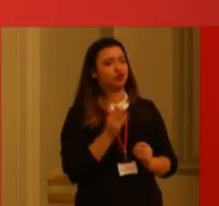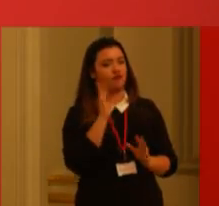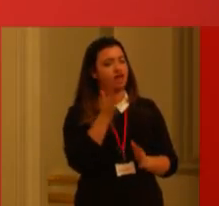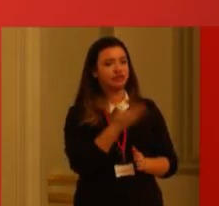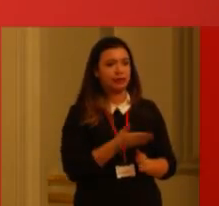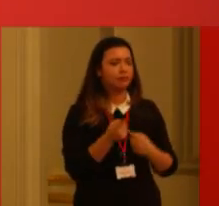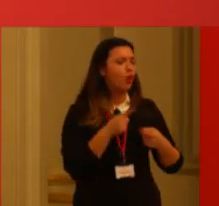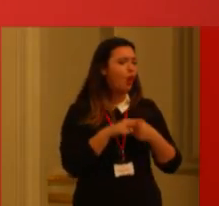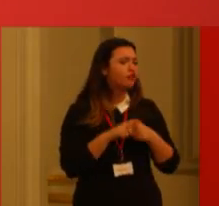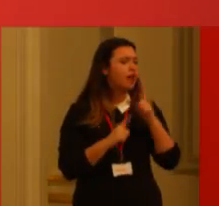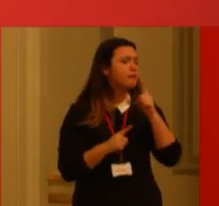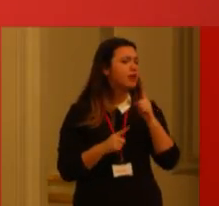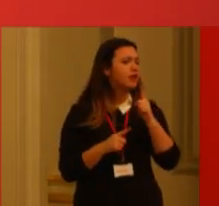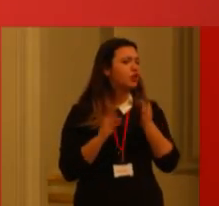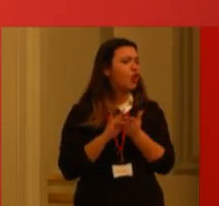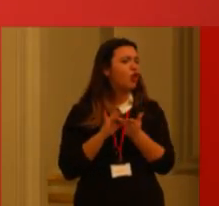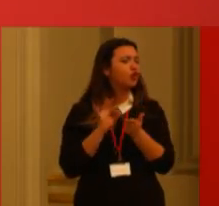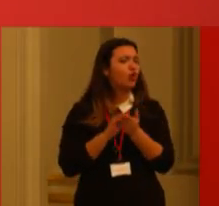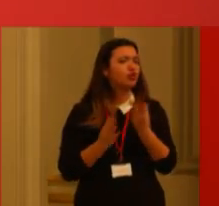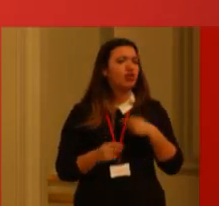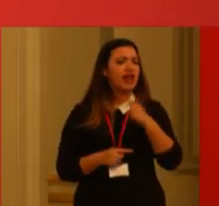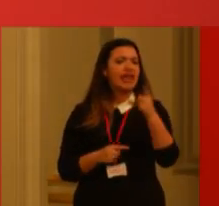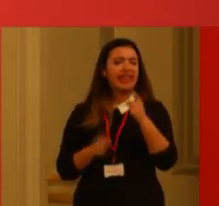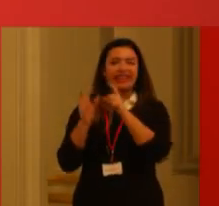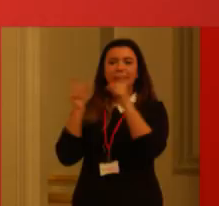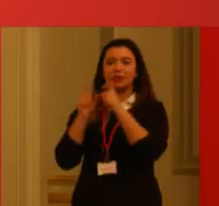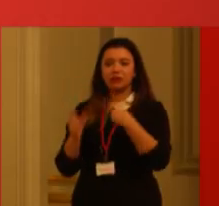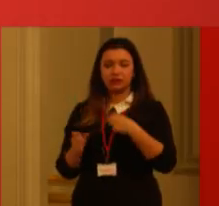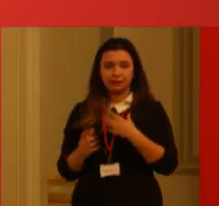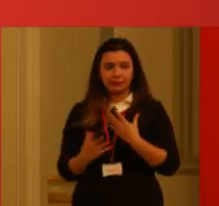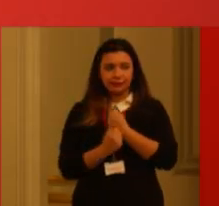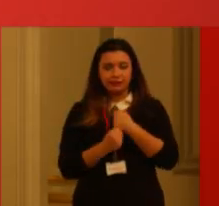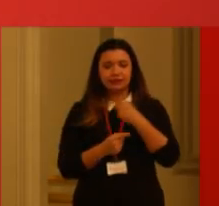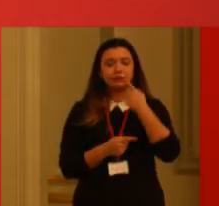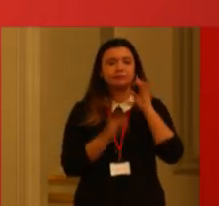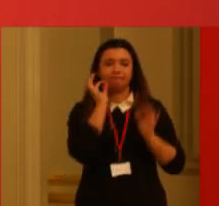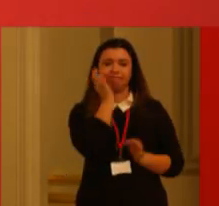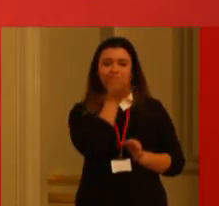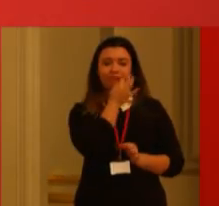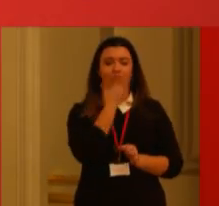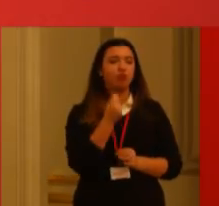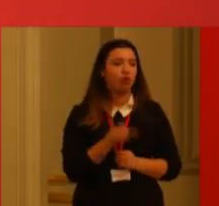these groups, all these groups, have something in common. These identities of themselves,